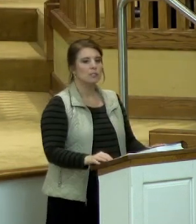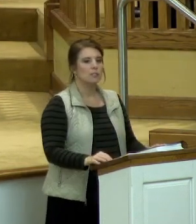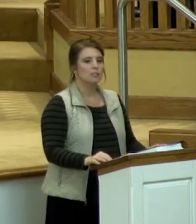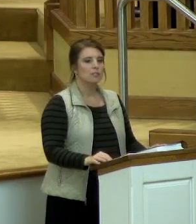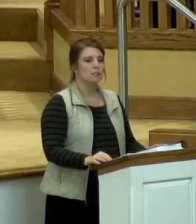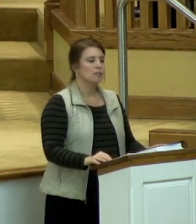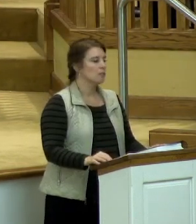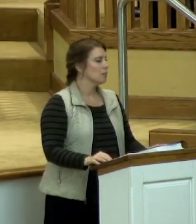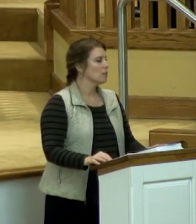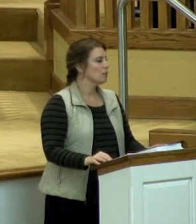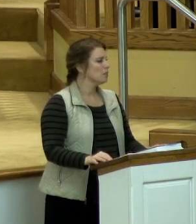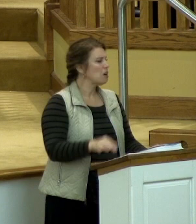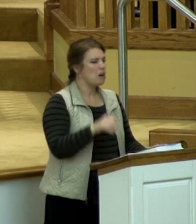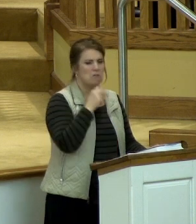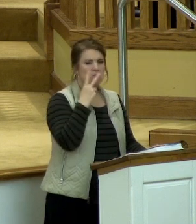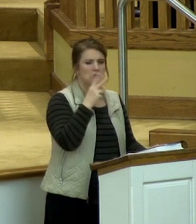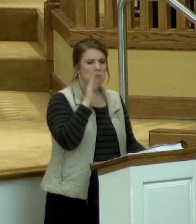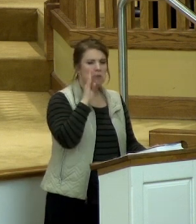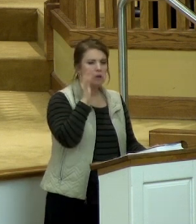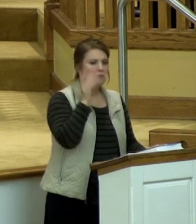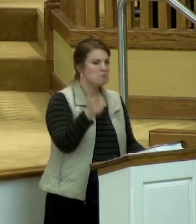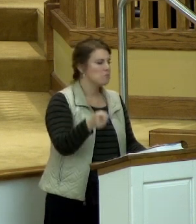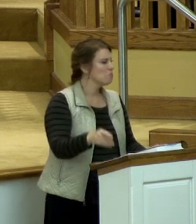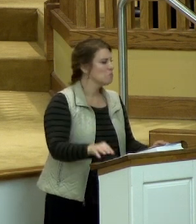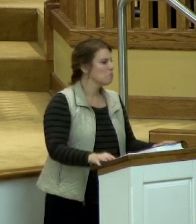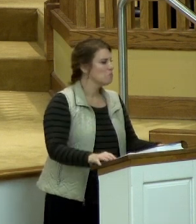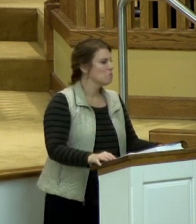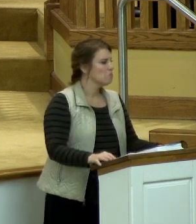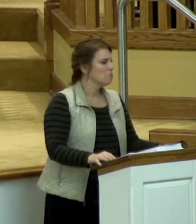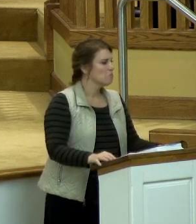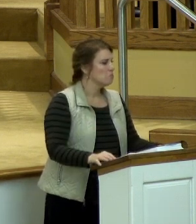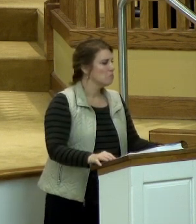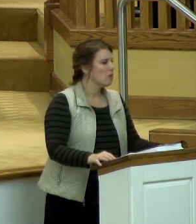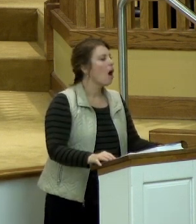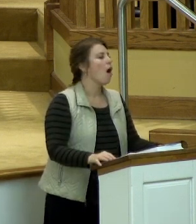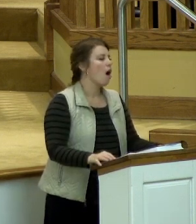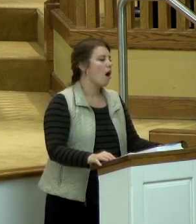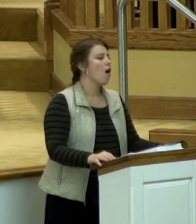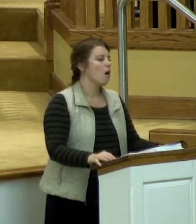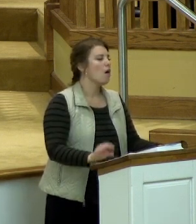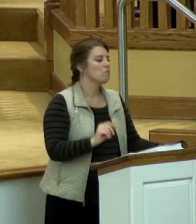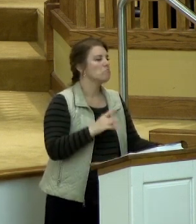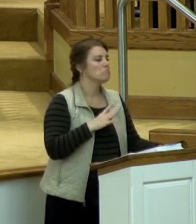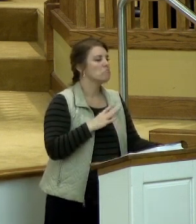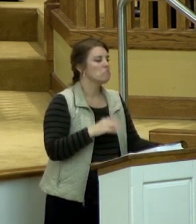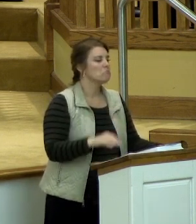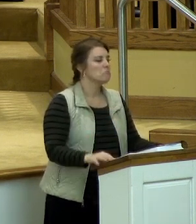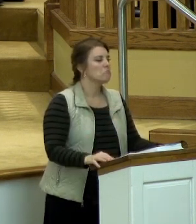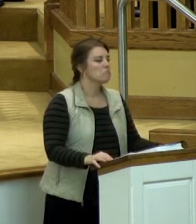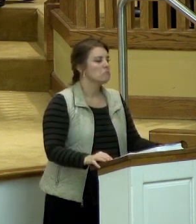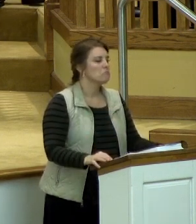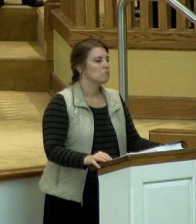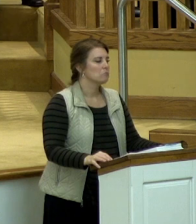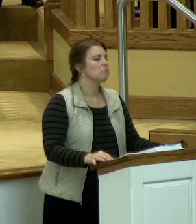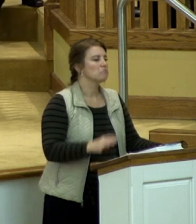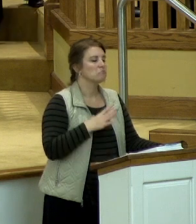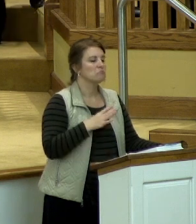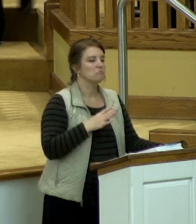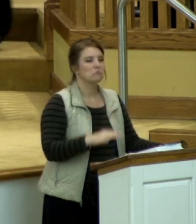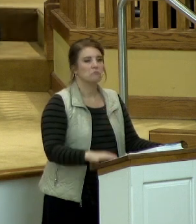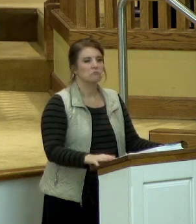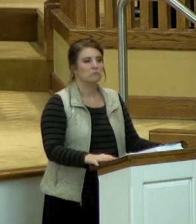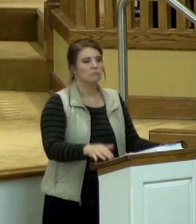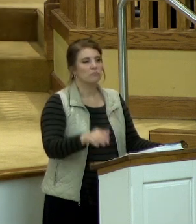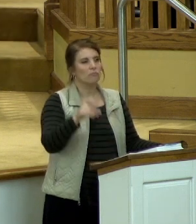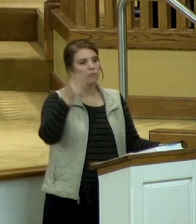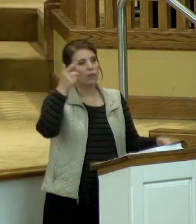is preaching down there with help from Isaac Hansen. And awesome. And this lady is interpreting.